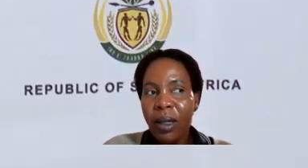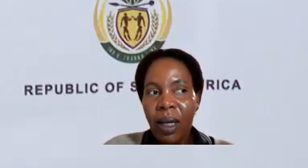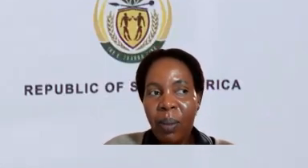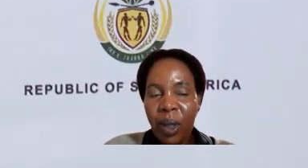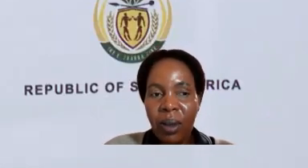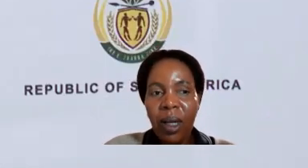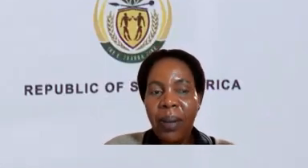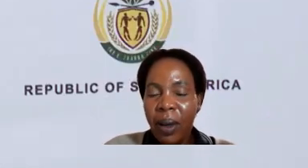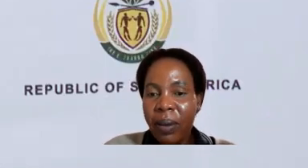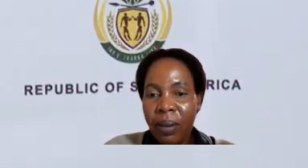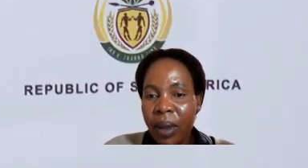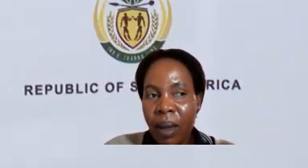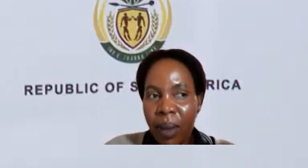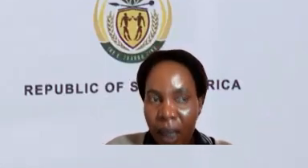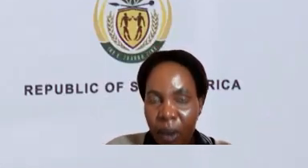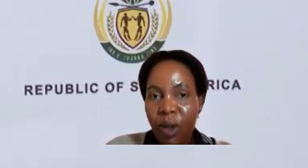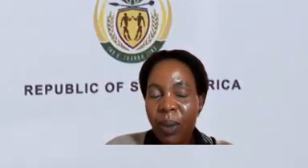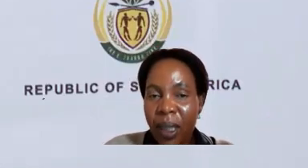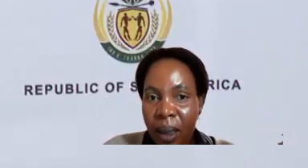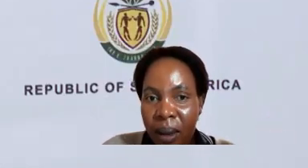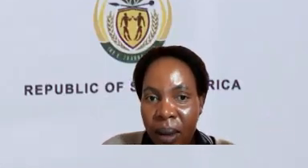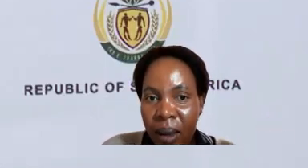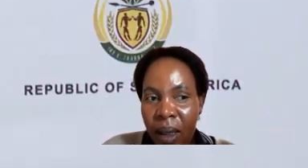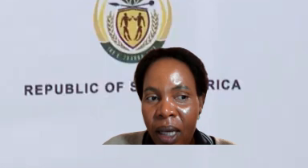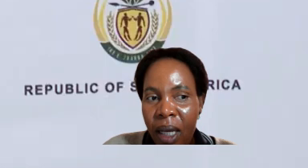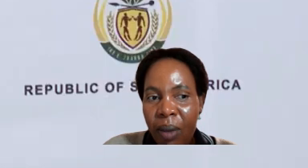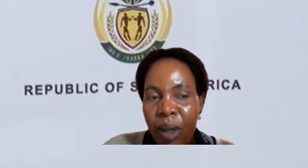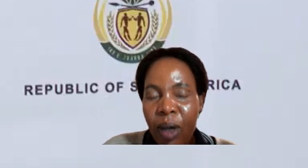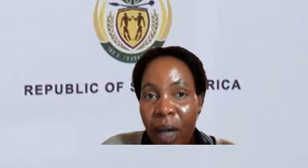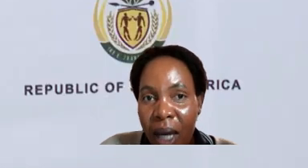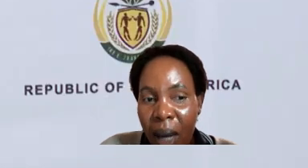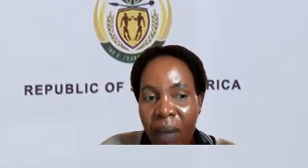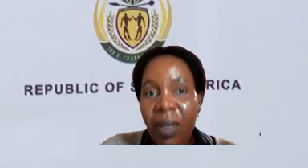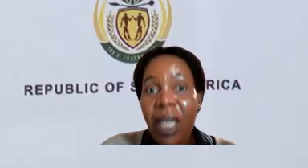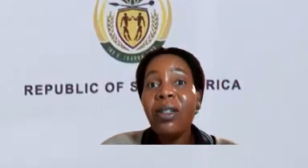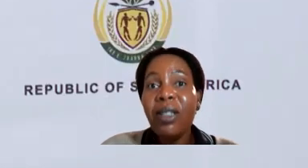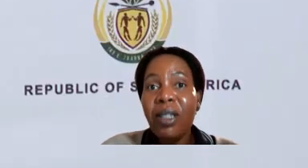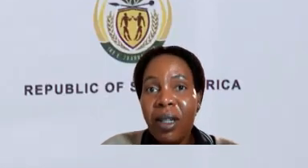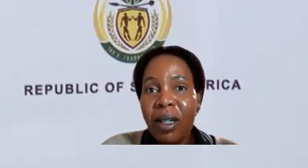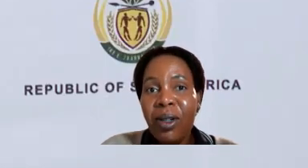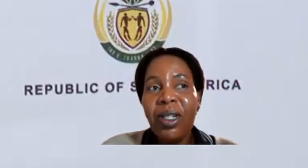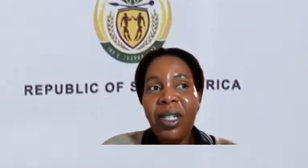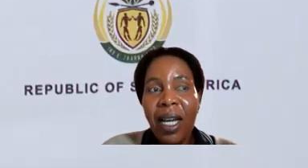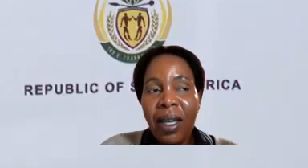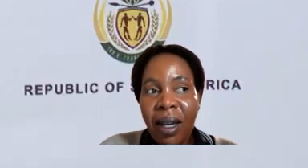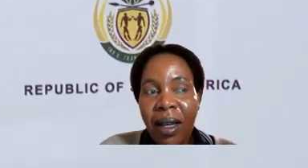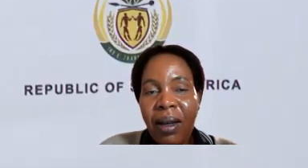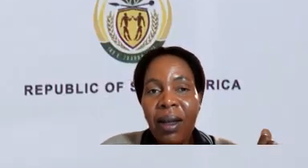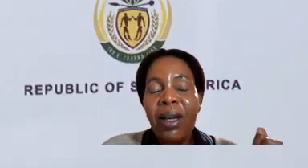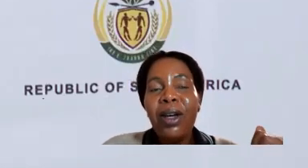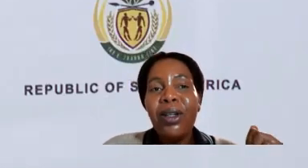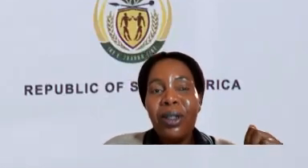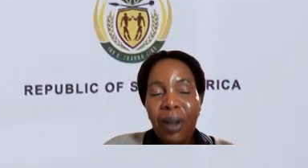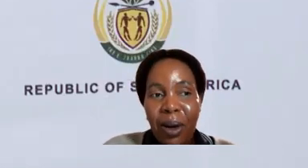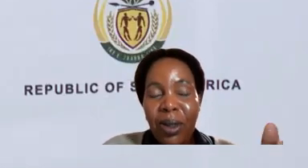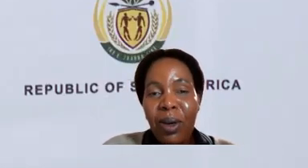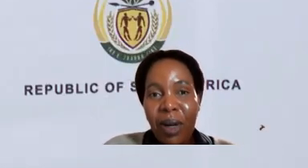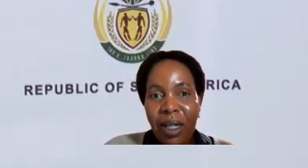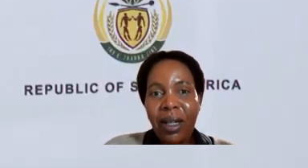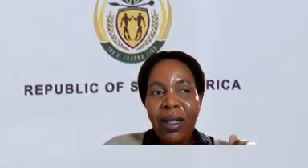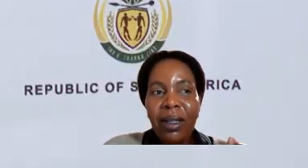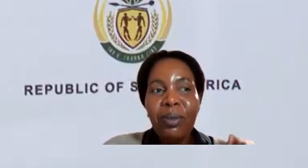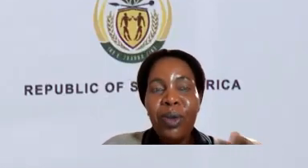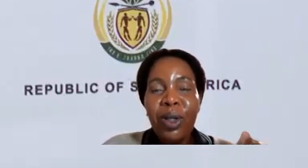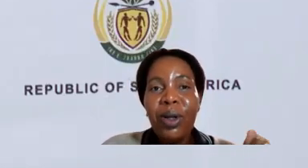because dehydrated and put a drip on, but they'll go to prison. But they don't want to come. They've made a decision to stay there. So